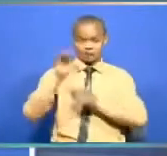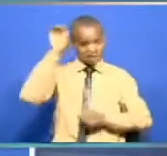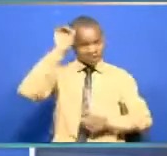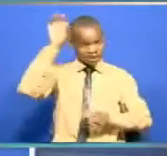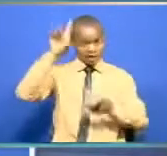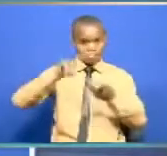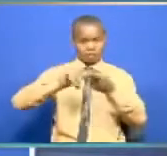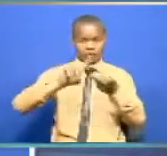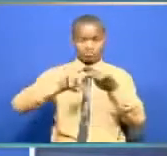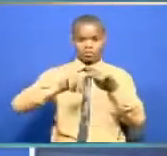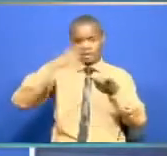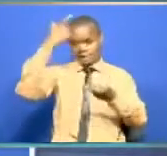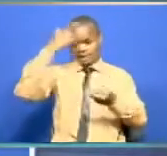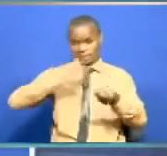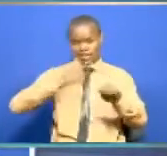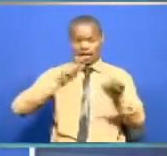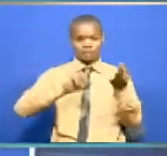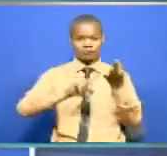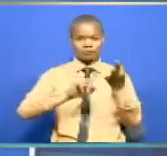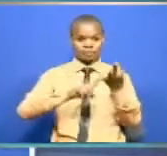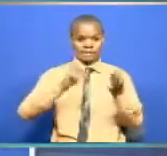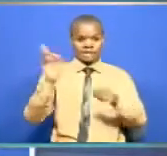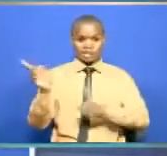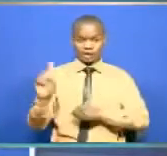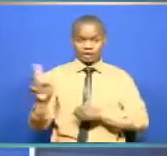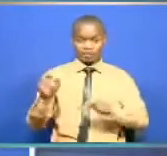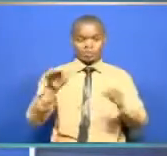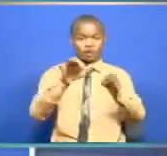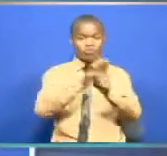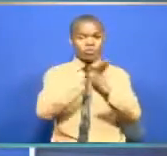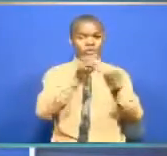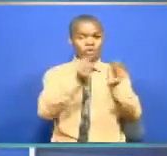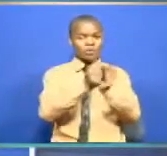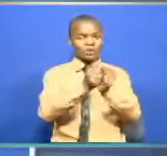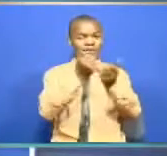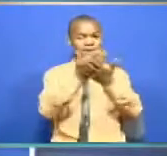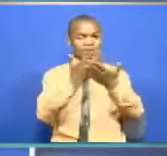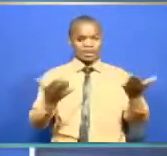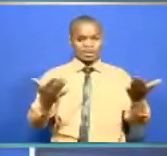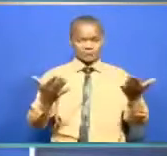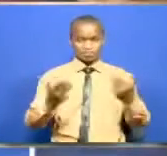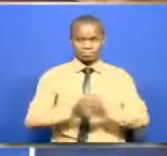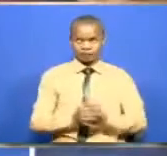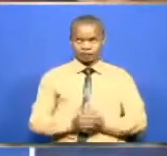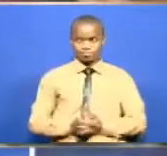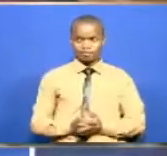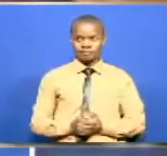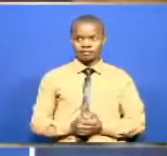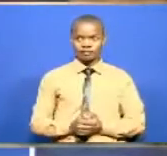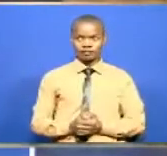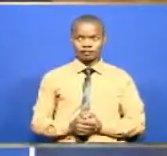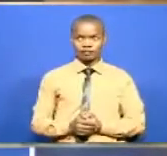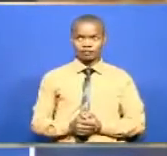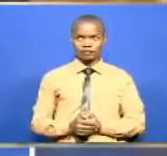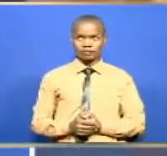and Nairobi technical colleges, are being equipped with the state-of-the-art equipment.